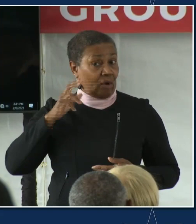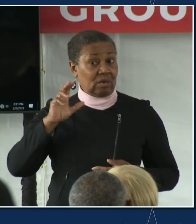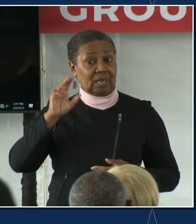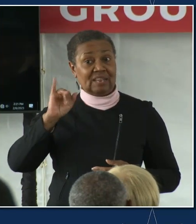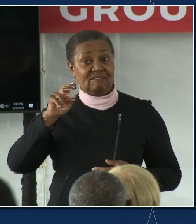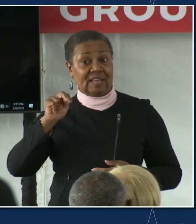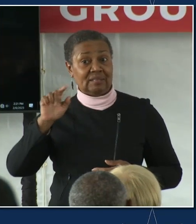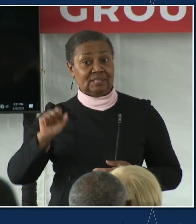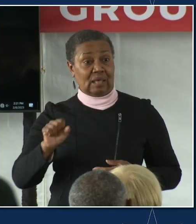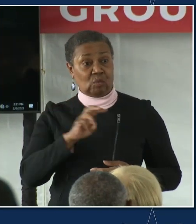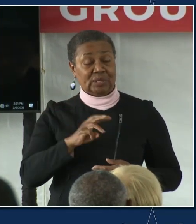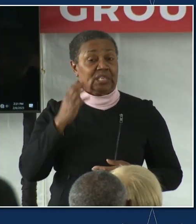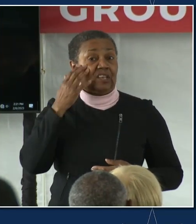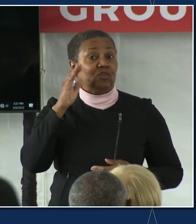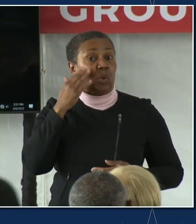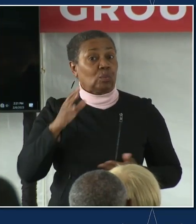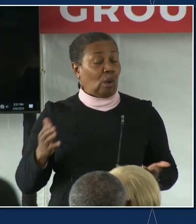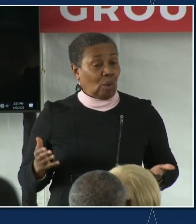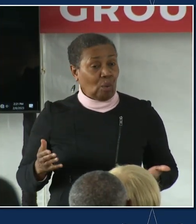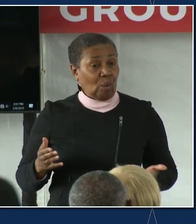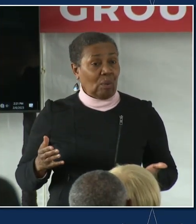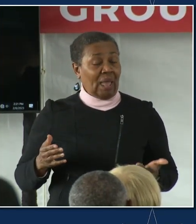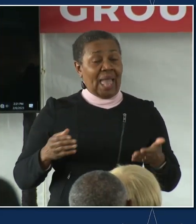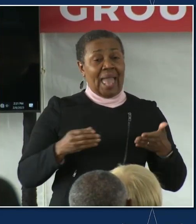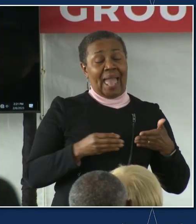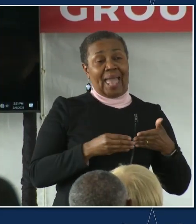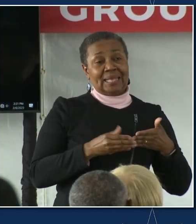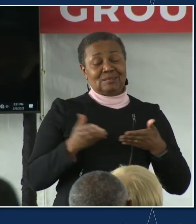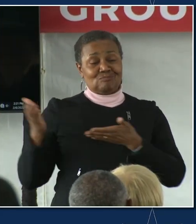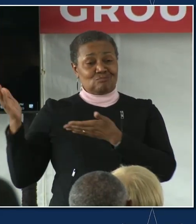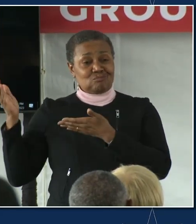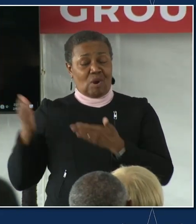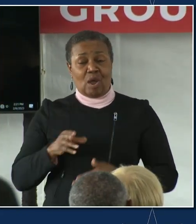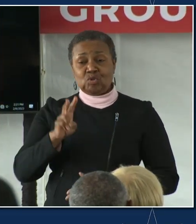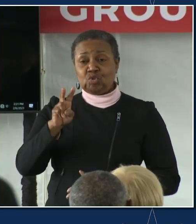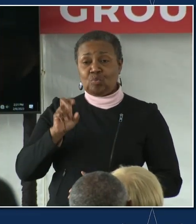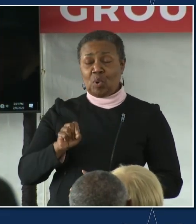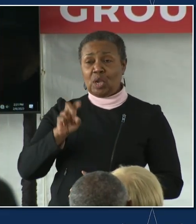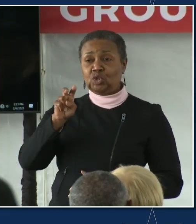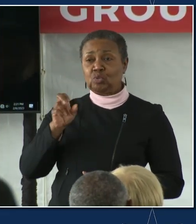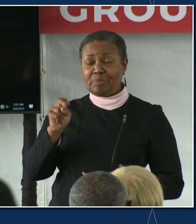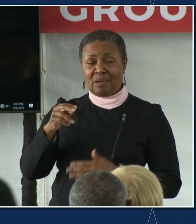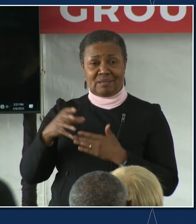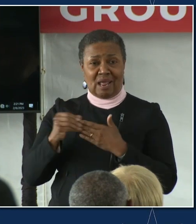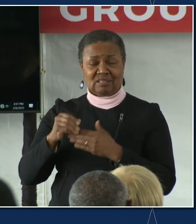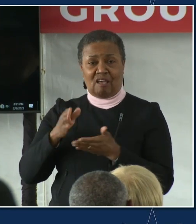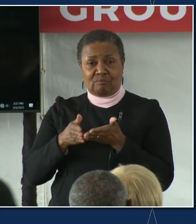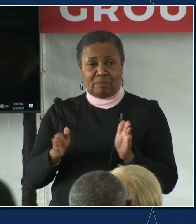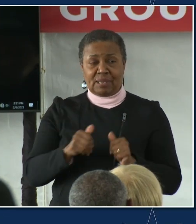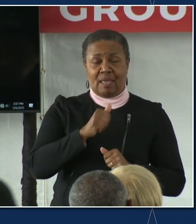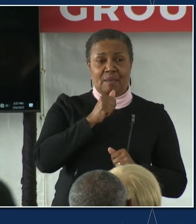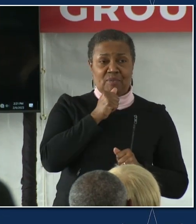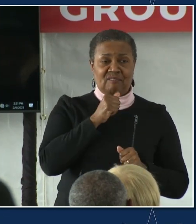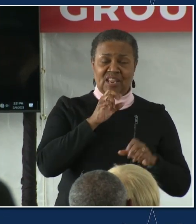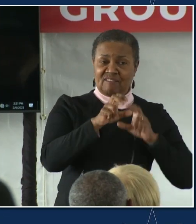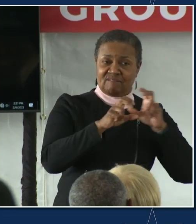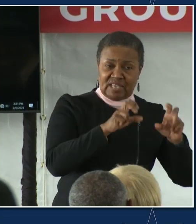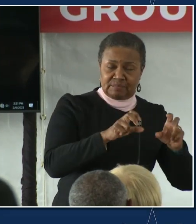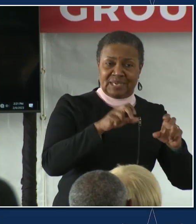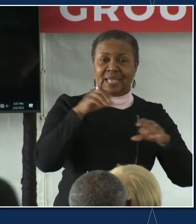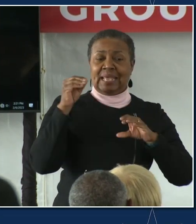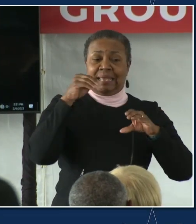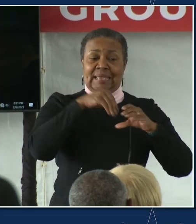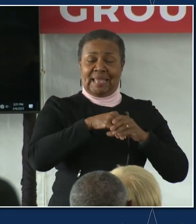in case you didn't know, has shepherded $2.2 billion of public and private investment